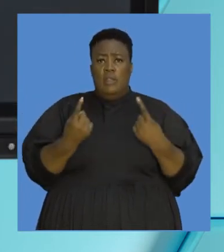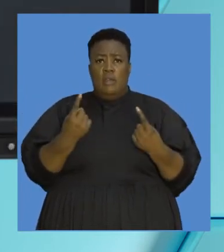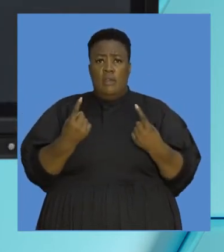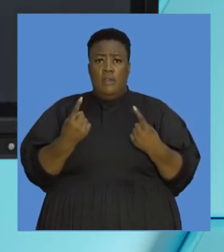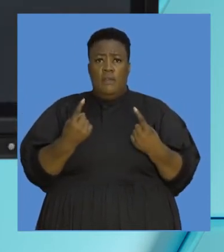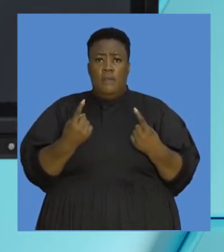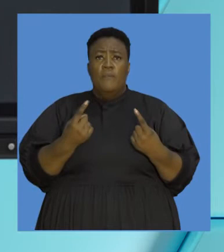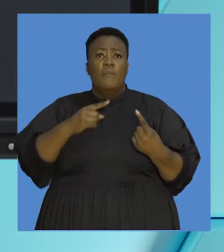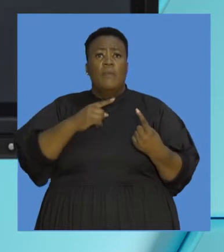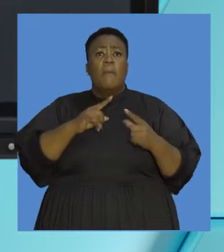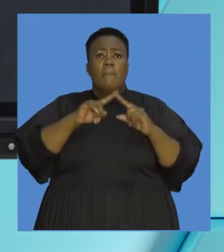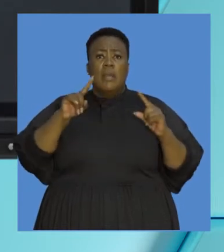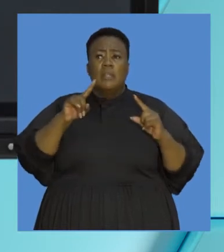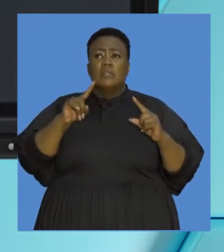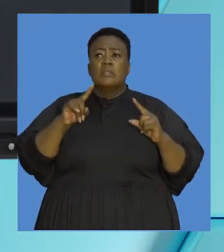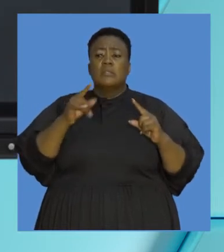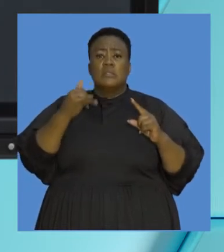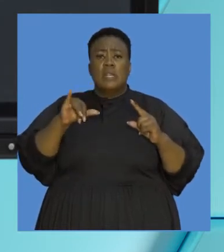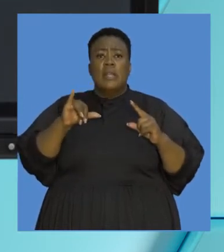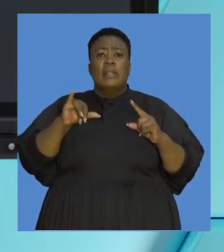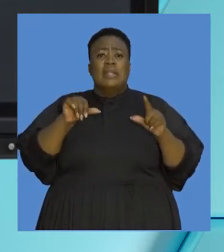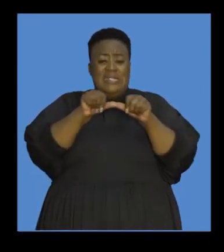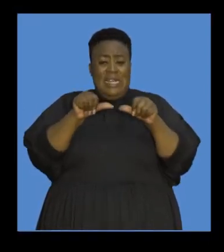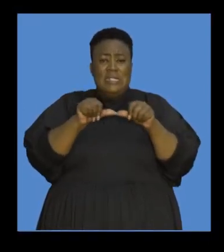out, even though they are exactly the same size.